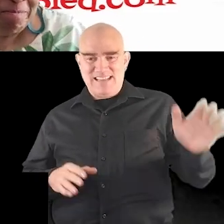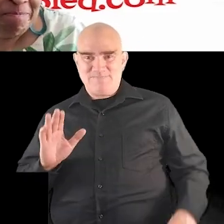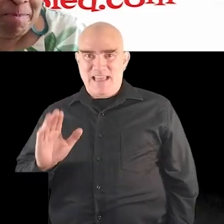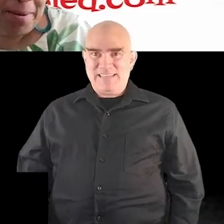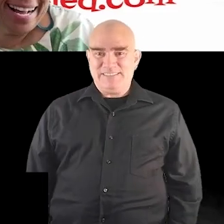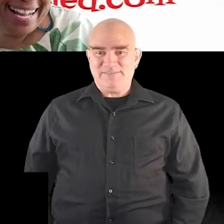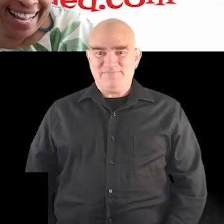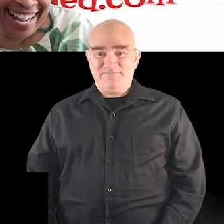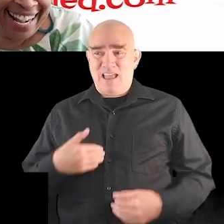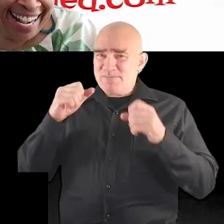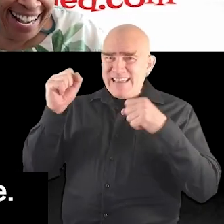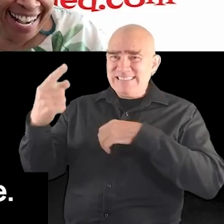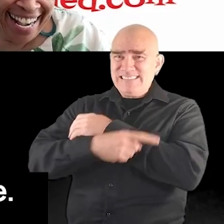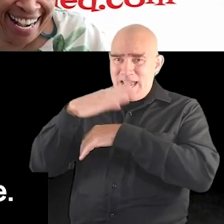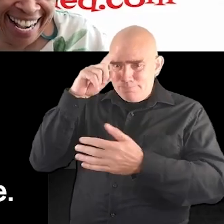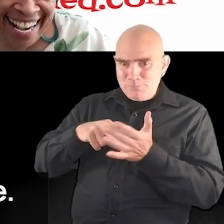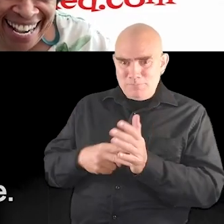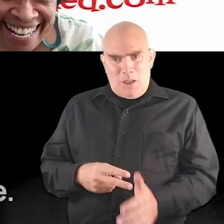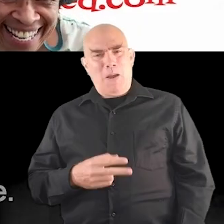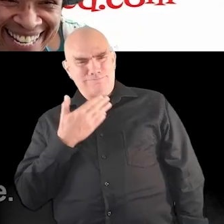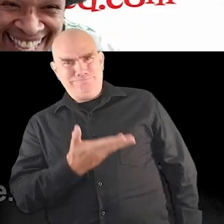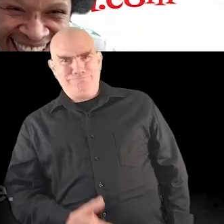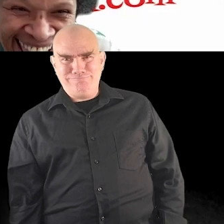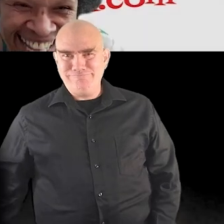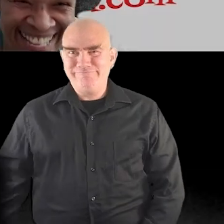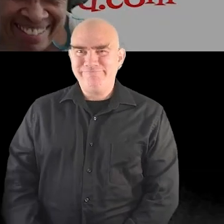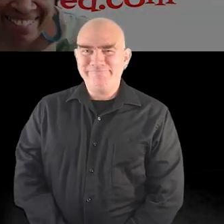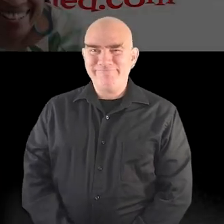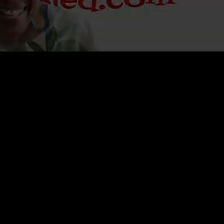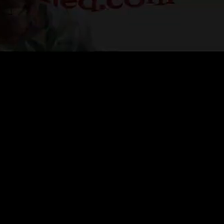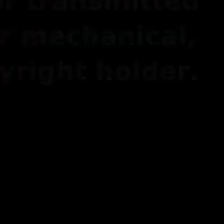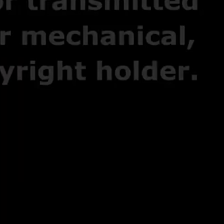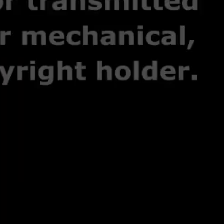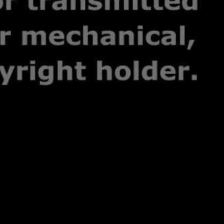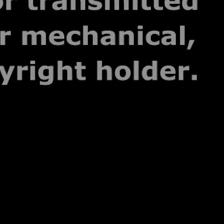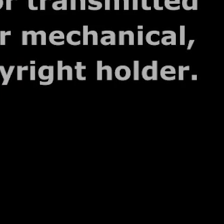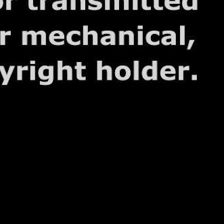off. Bye-bye. Have an amazing day on purpose. Thank you.